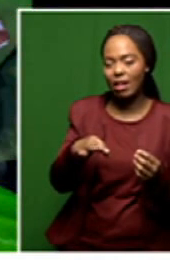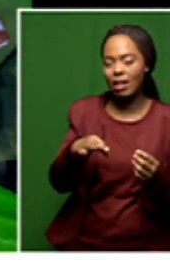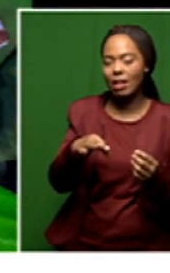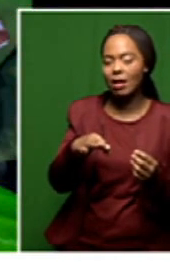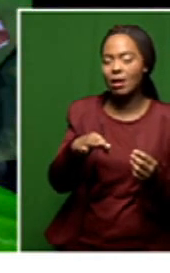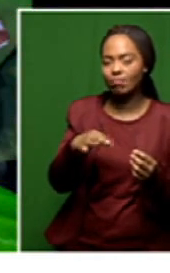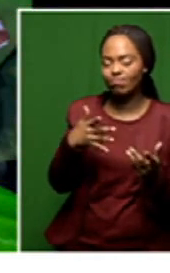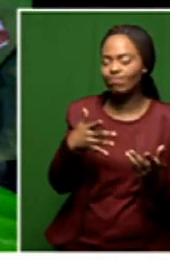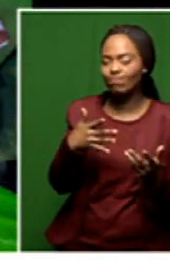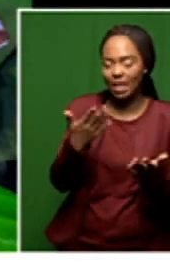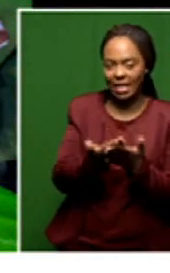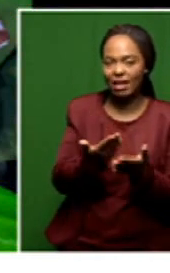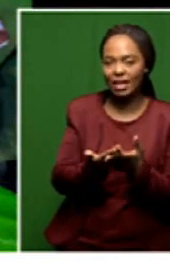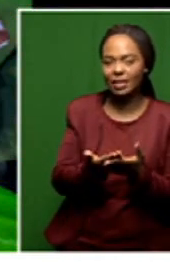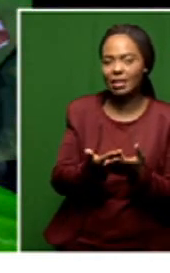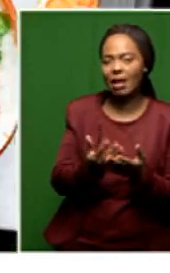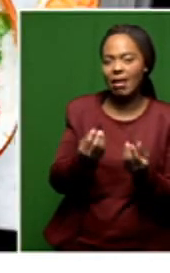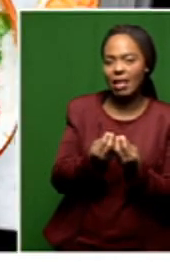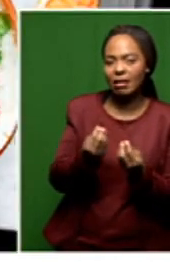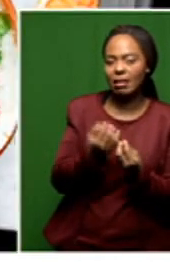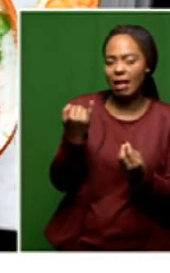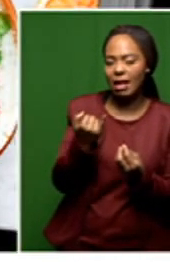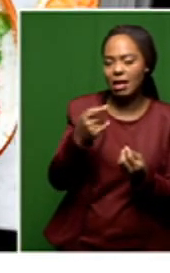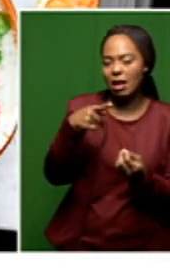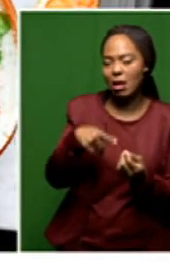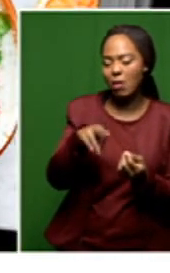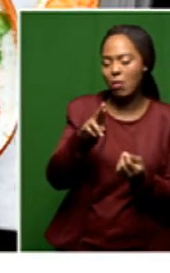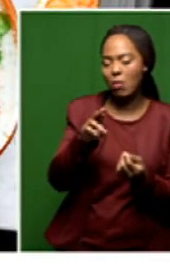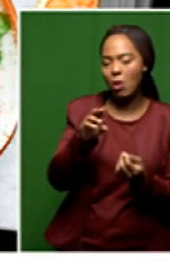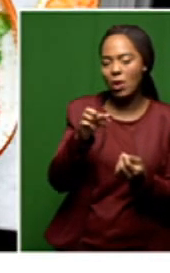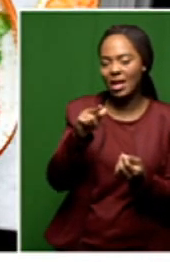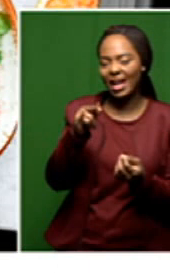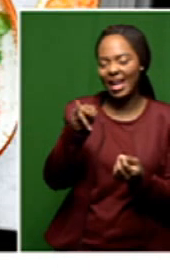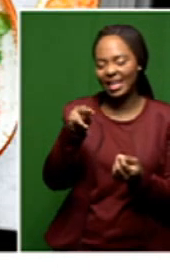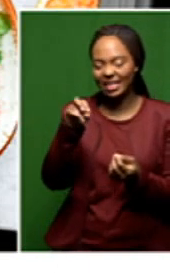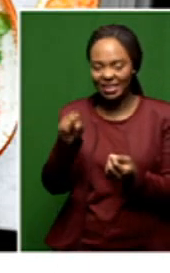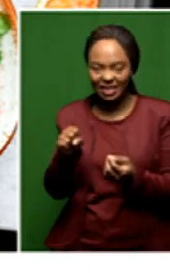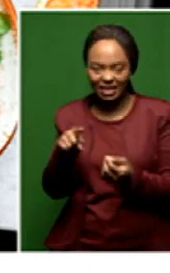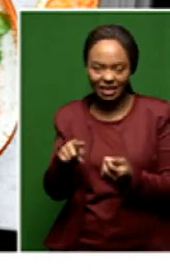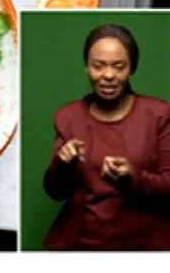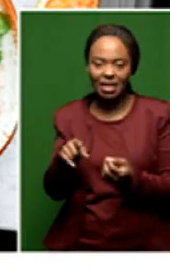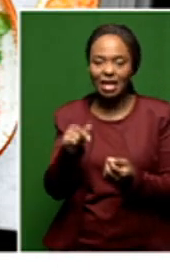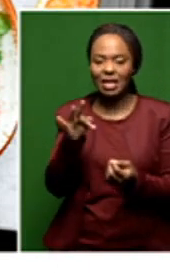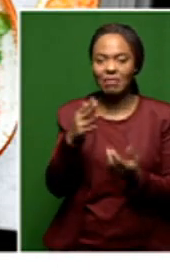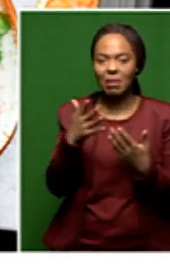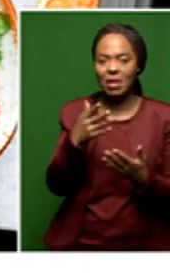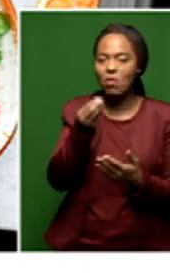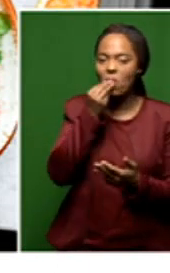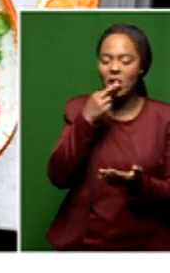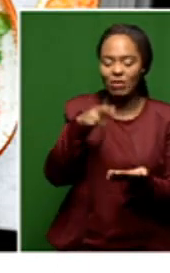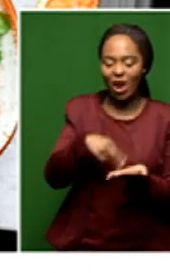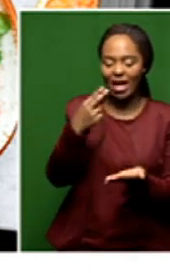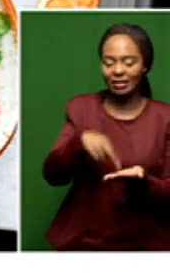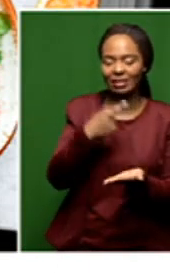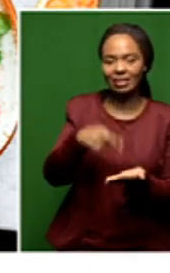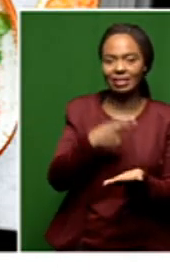book as well. Things like whole grains. Start if you eat rice, for example. If you